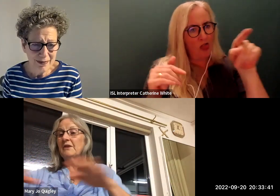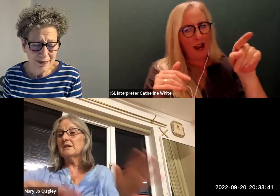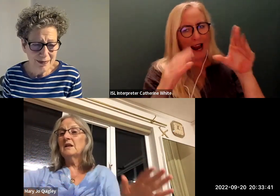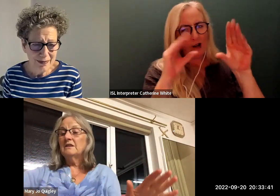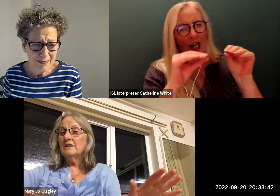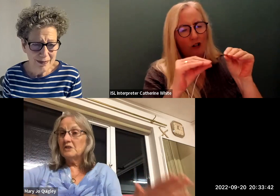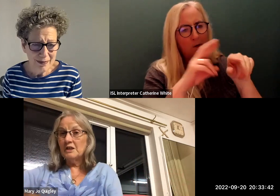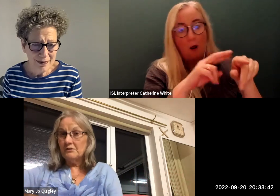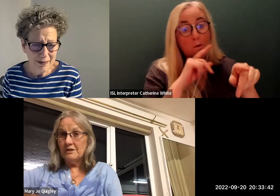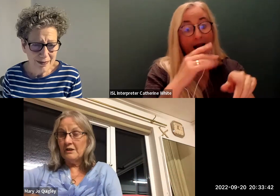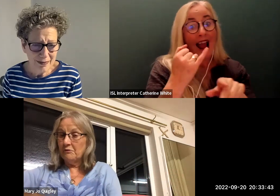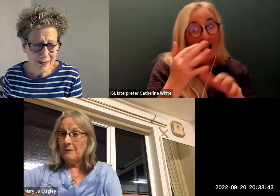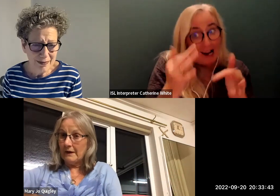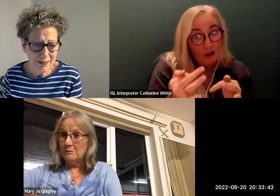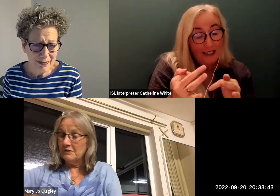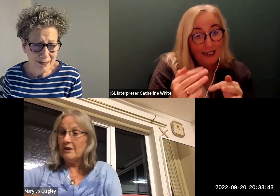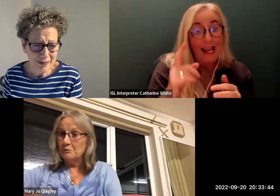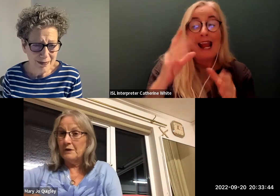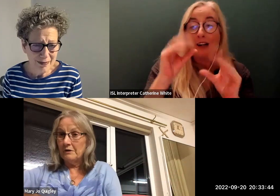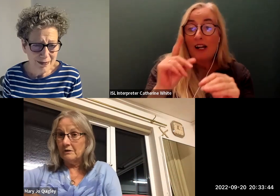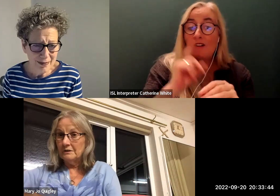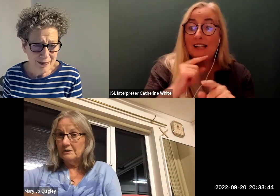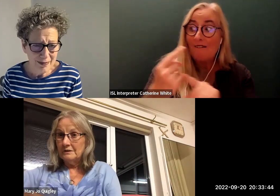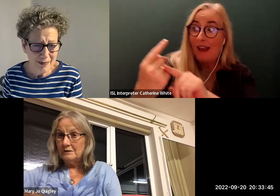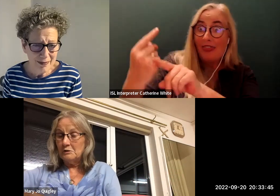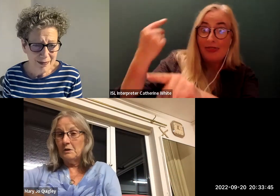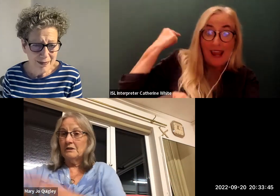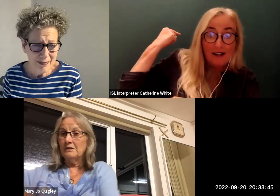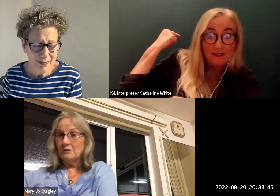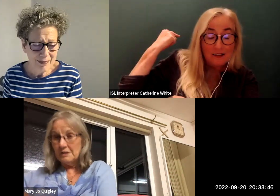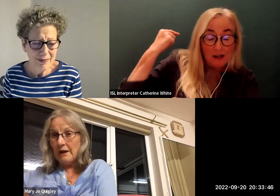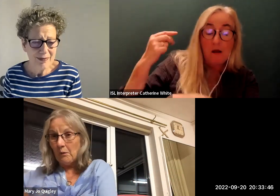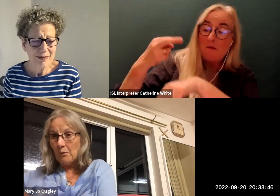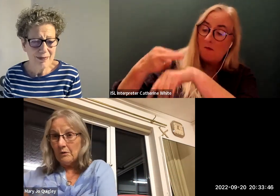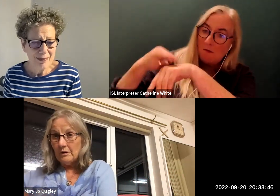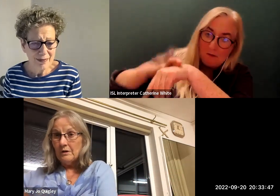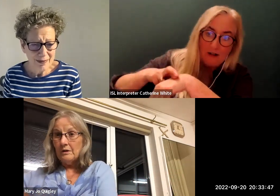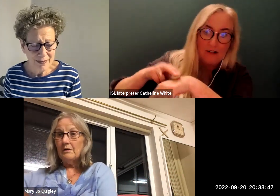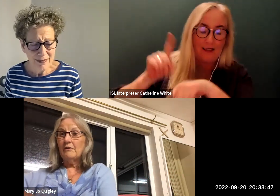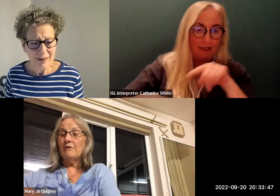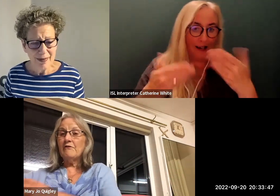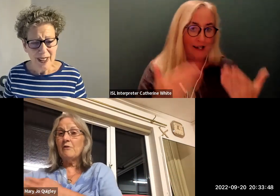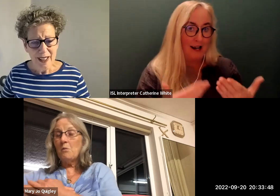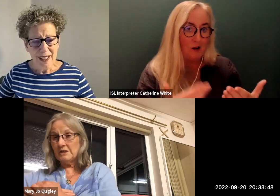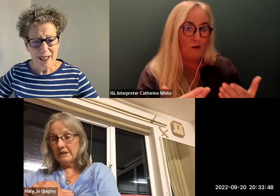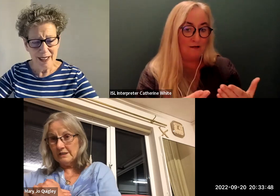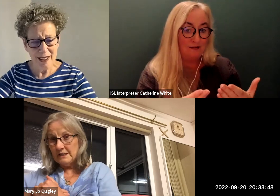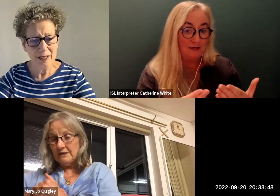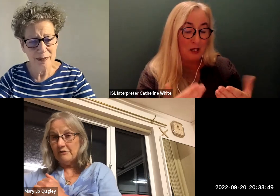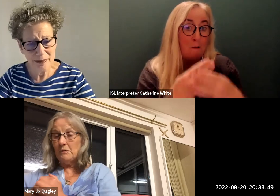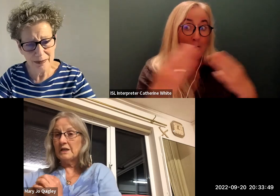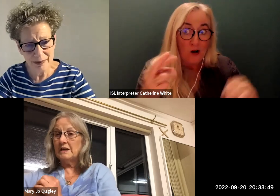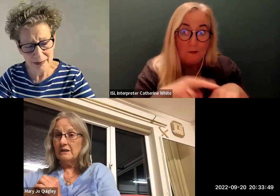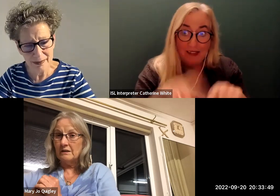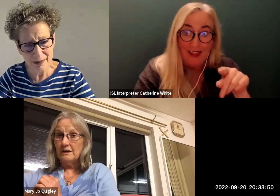But in fact, the education for the deaf way back was far superior to what there is now, from what I can see